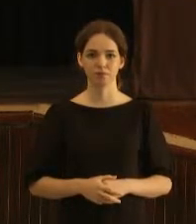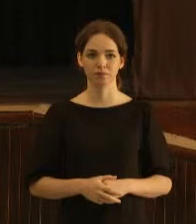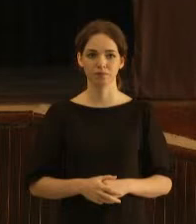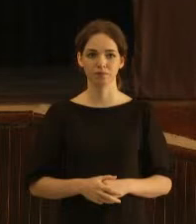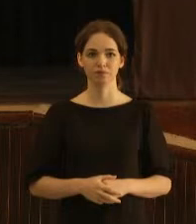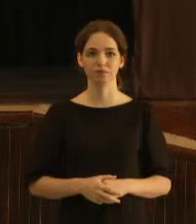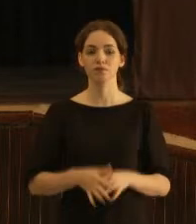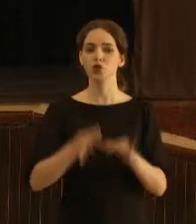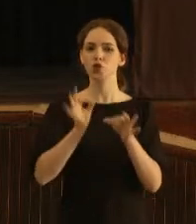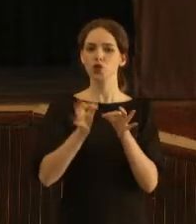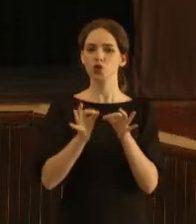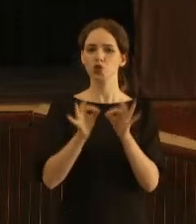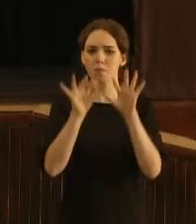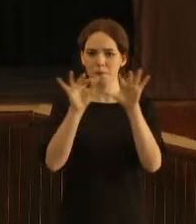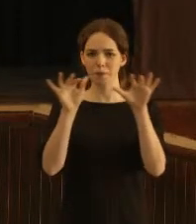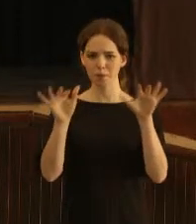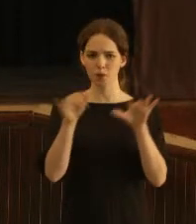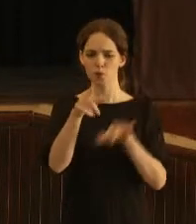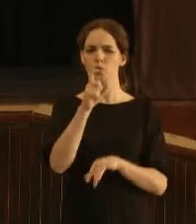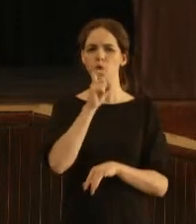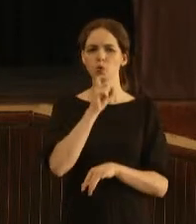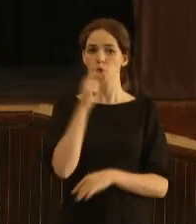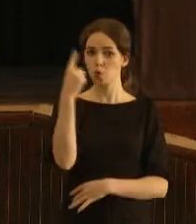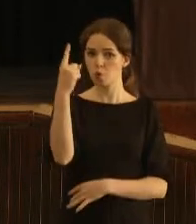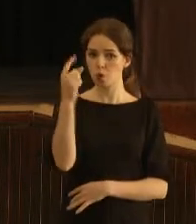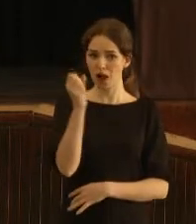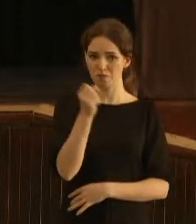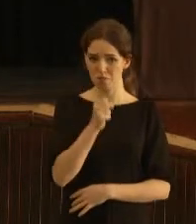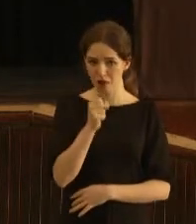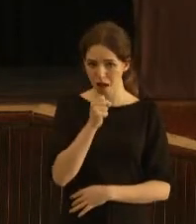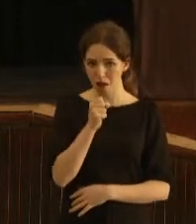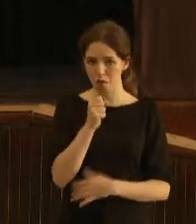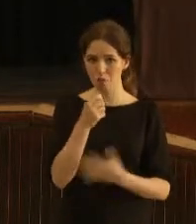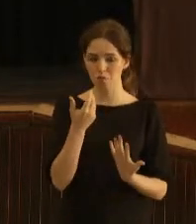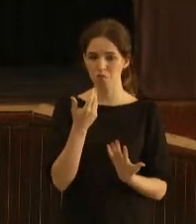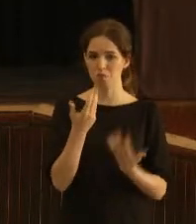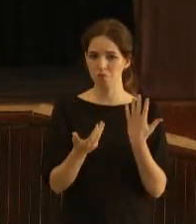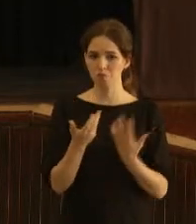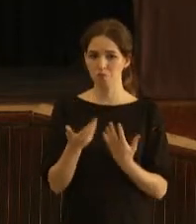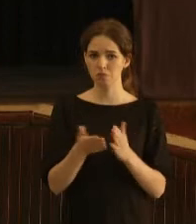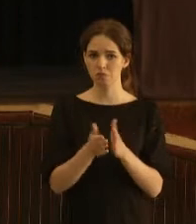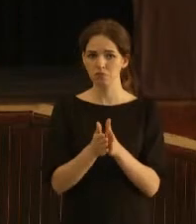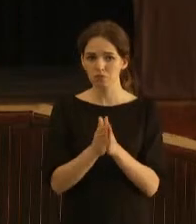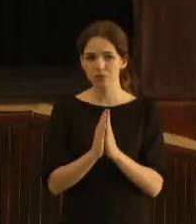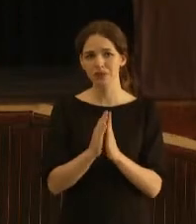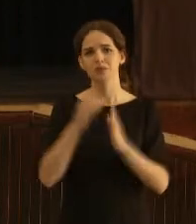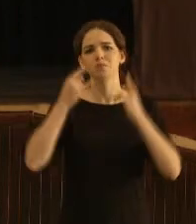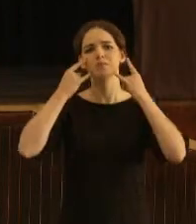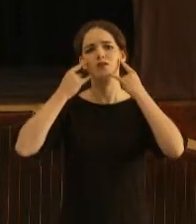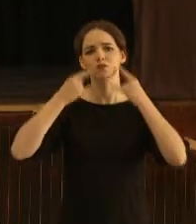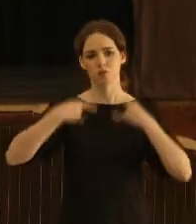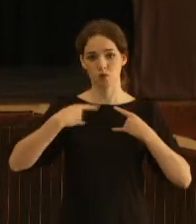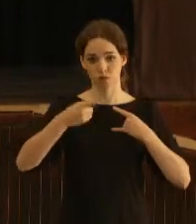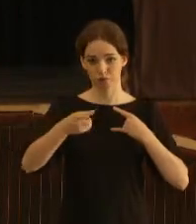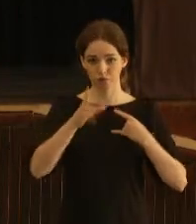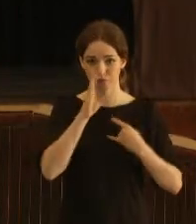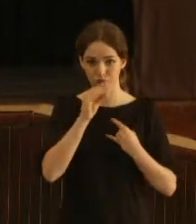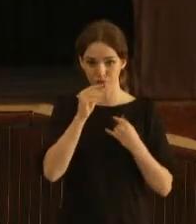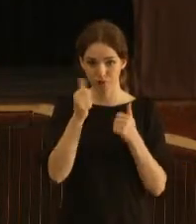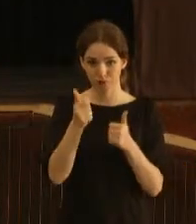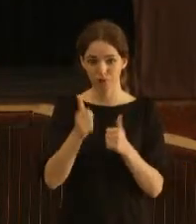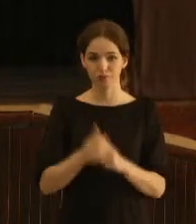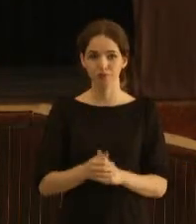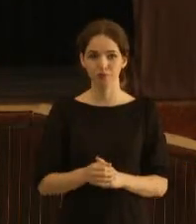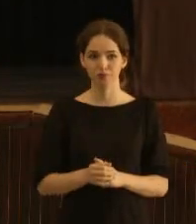mic for you, all of you too? And then can we request you to take away the mask and then you'll put it on? Because